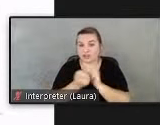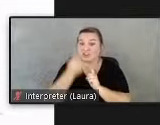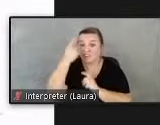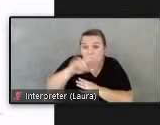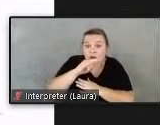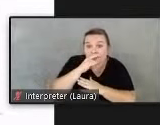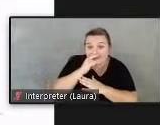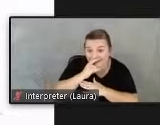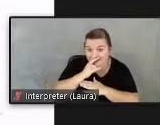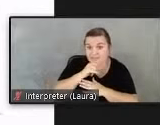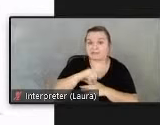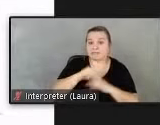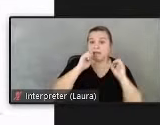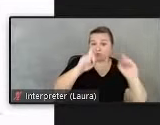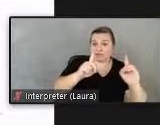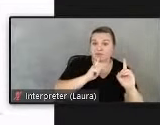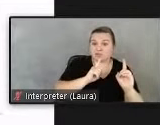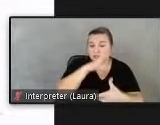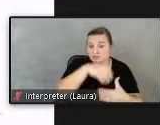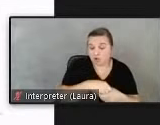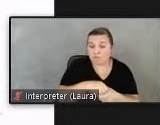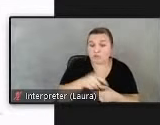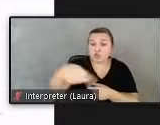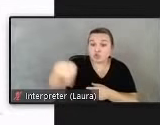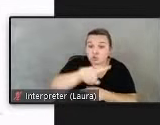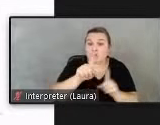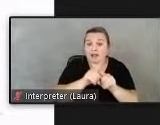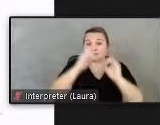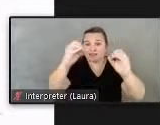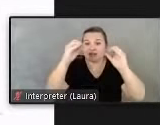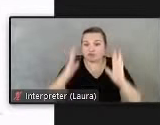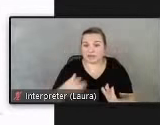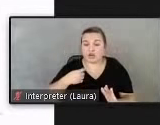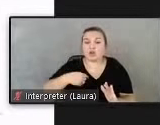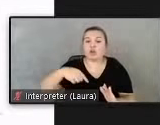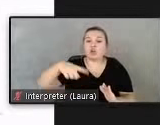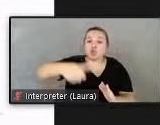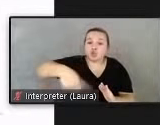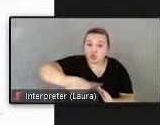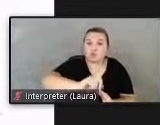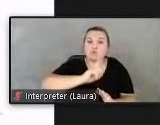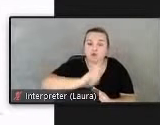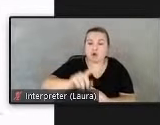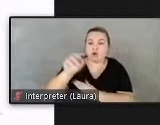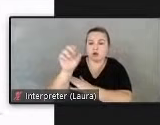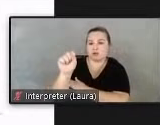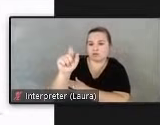education comes in. For kids, you as educators were a rock. You are stability.